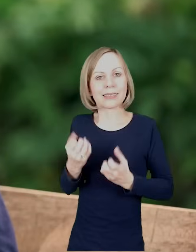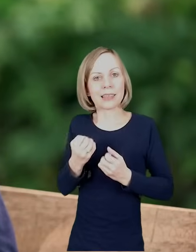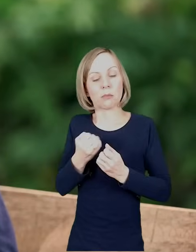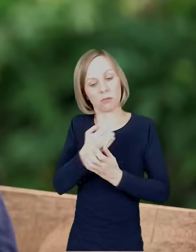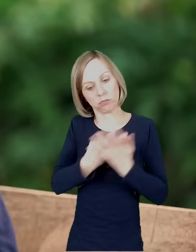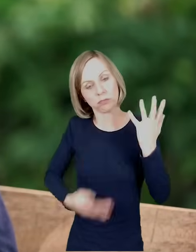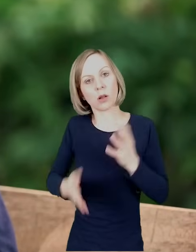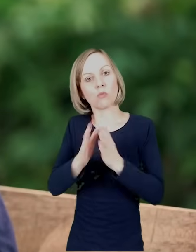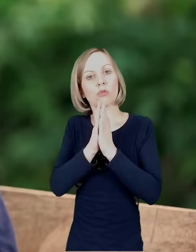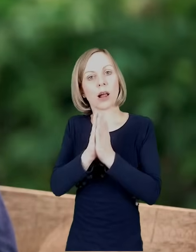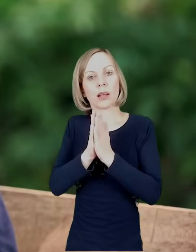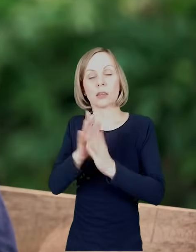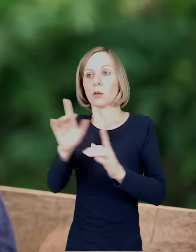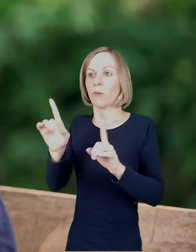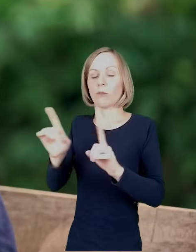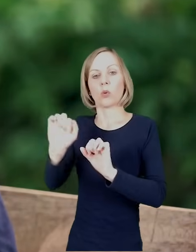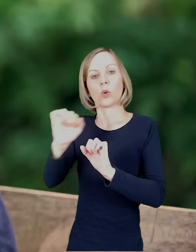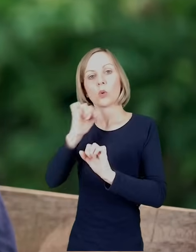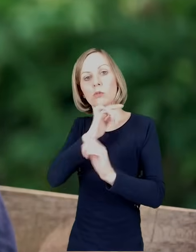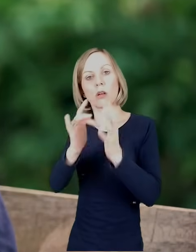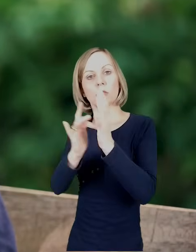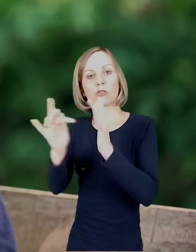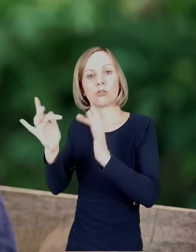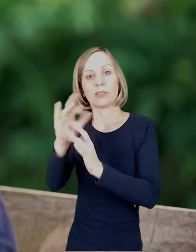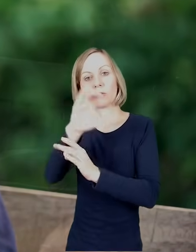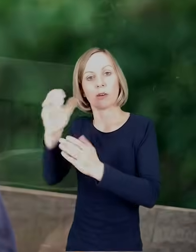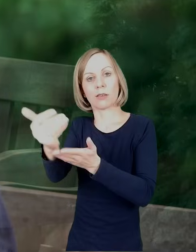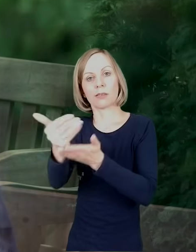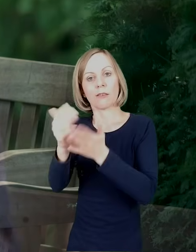of your Son, our Saviour, Jesus Christ. Amen.